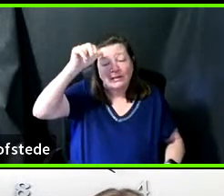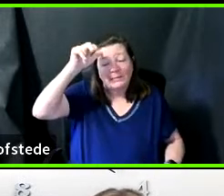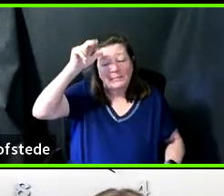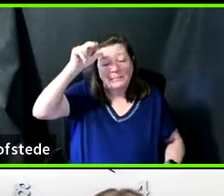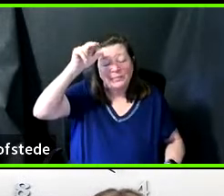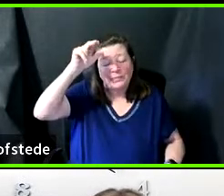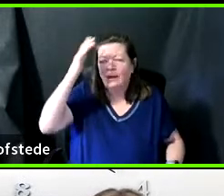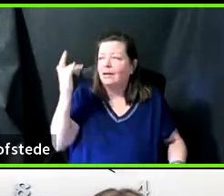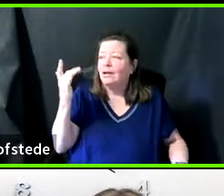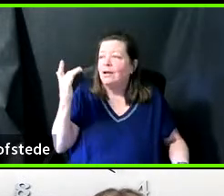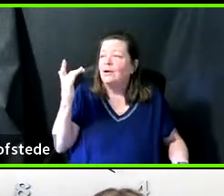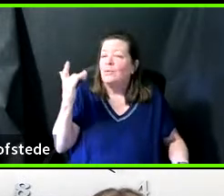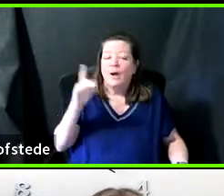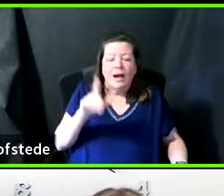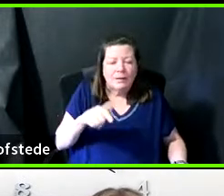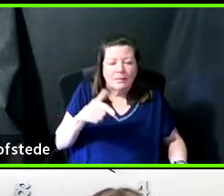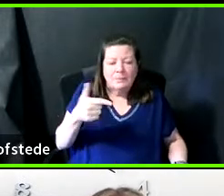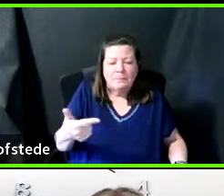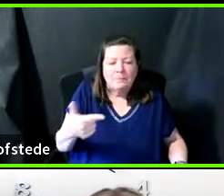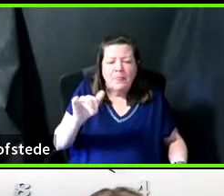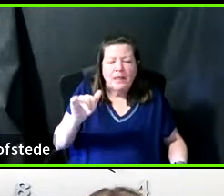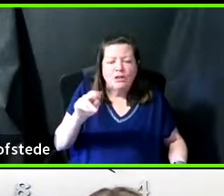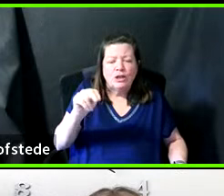And why don't I kick it over to Jana?